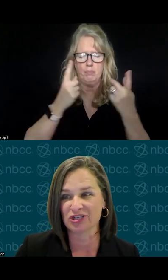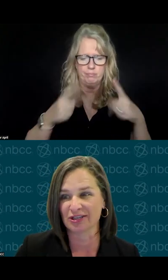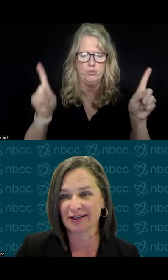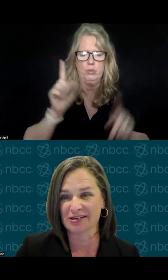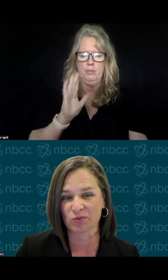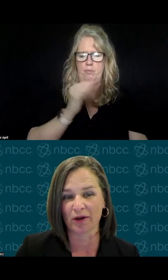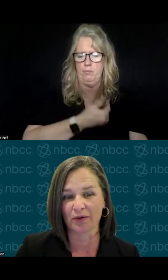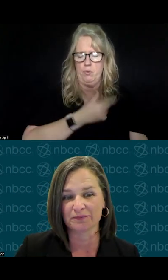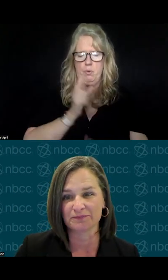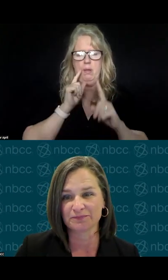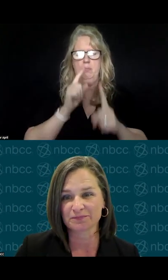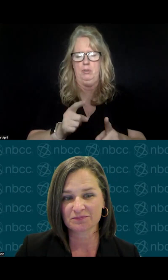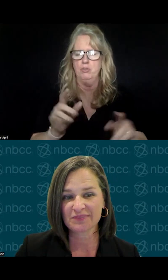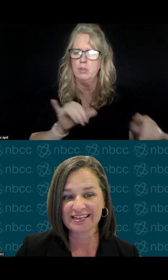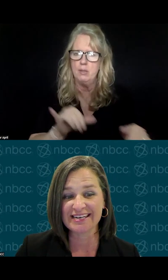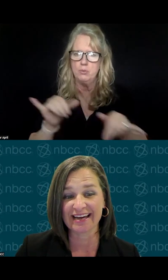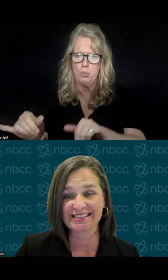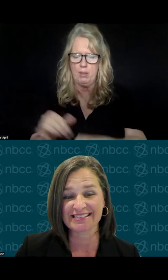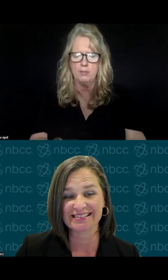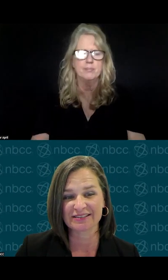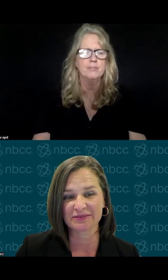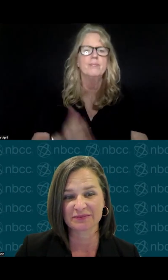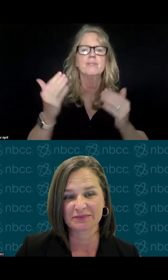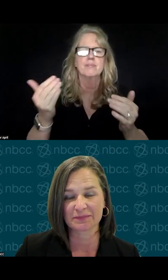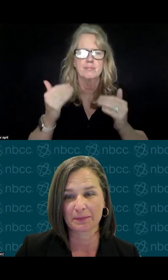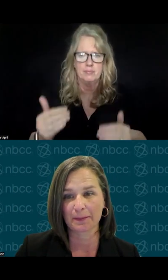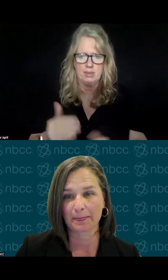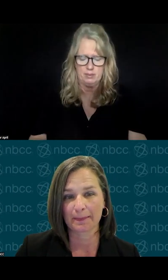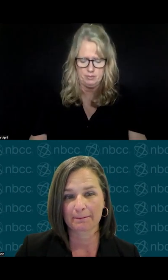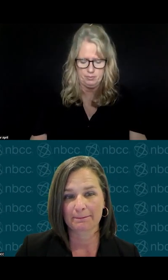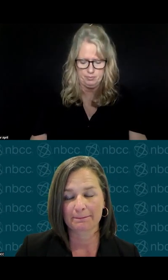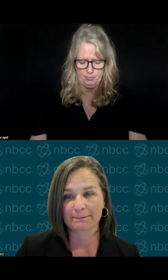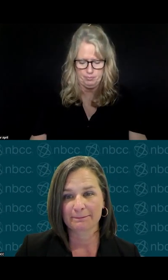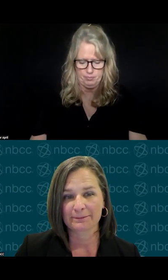and vision as well. Next.